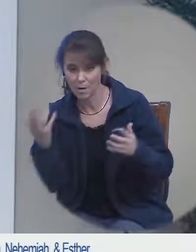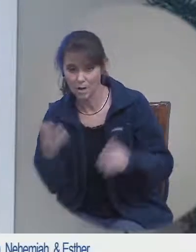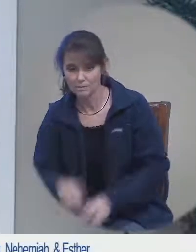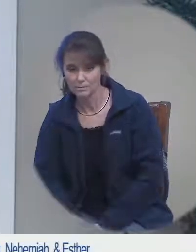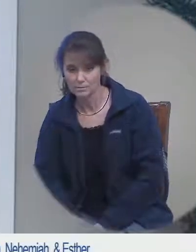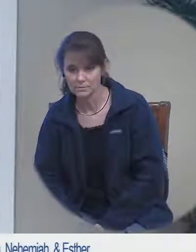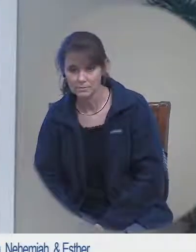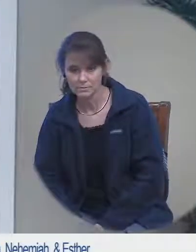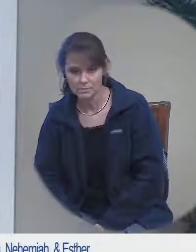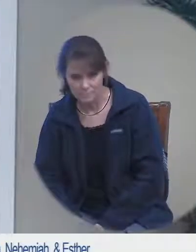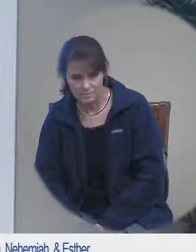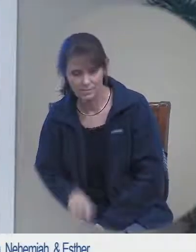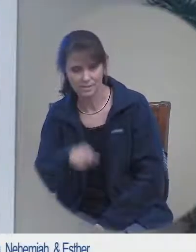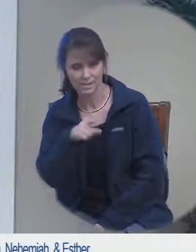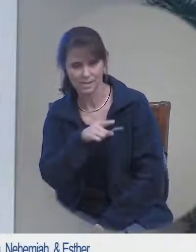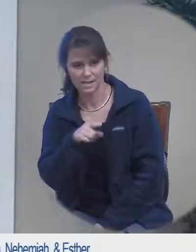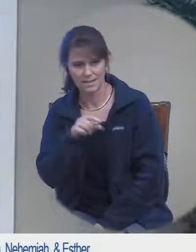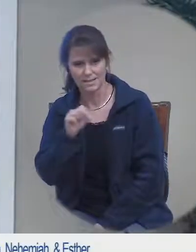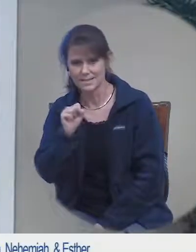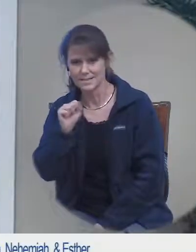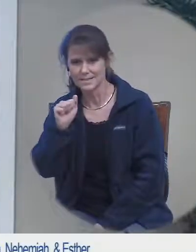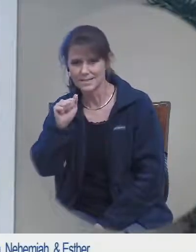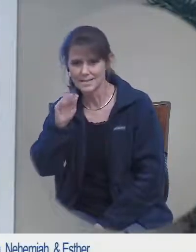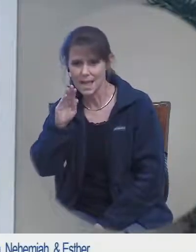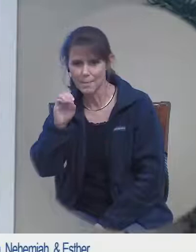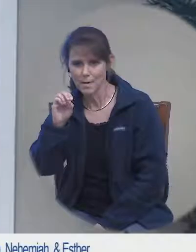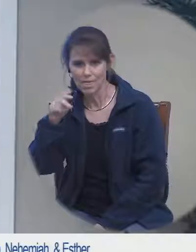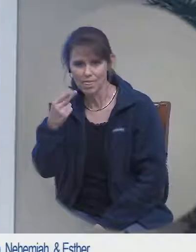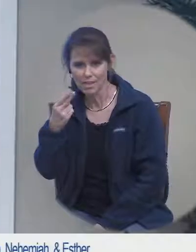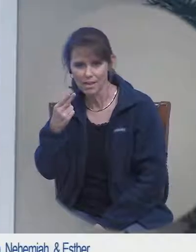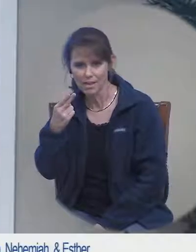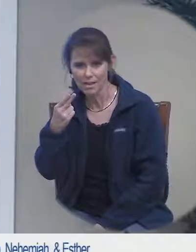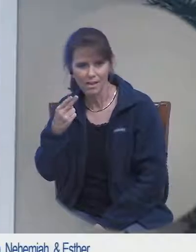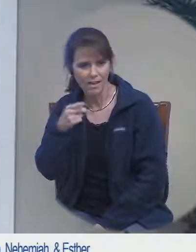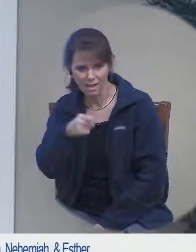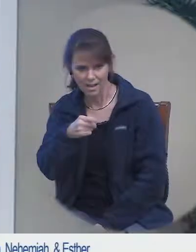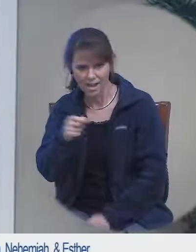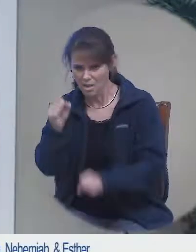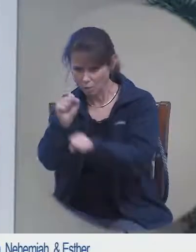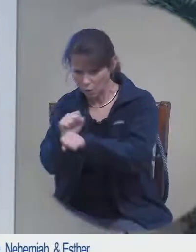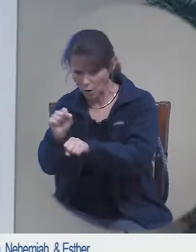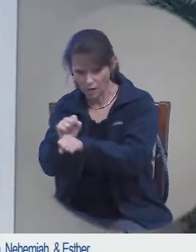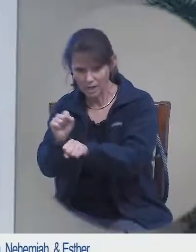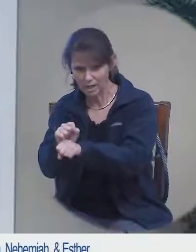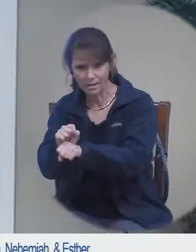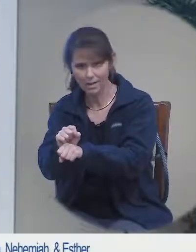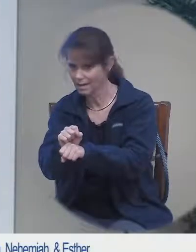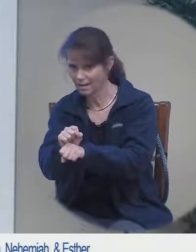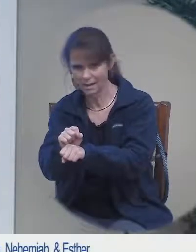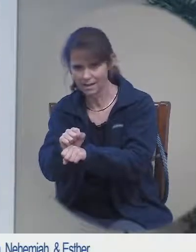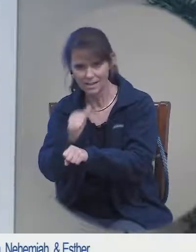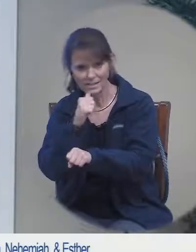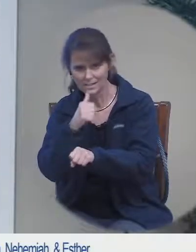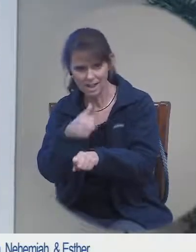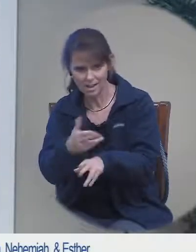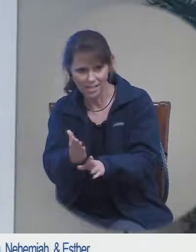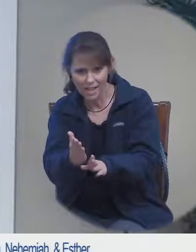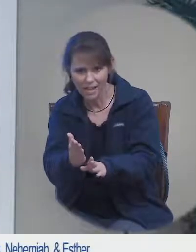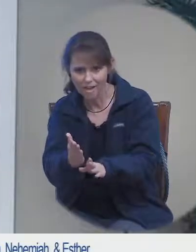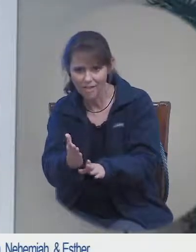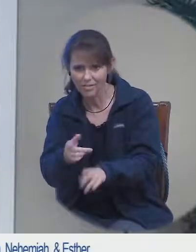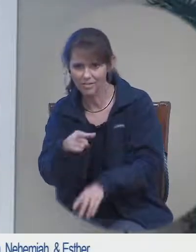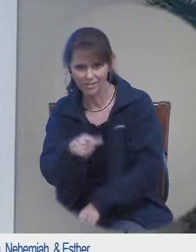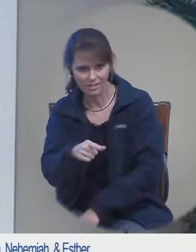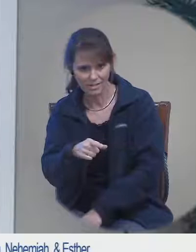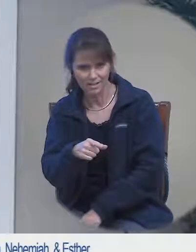they were seeming to dishonor it. They were doing their daily work on the Sabbath, customary daily activities on the